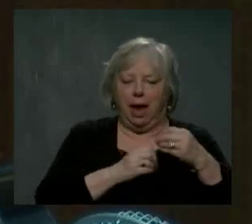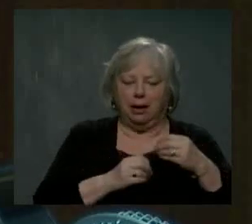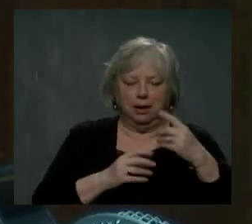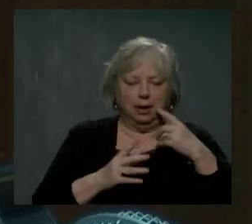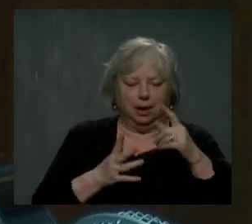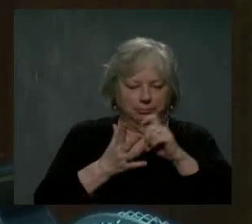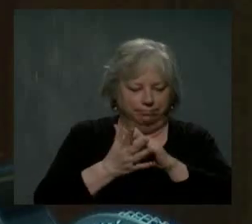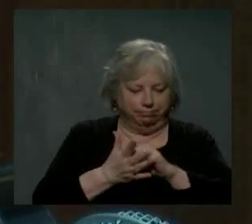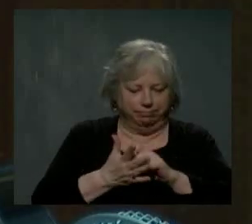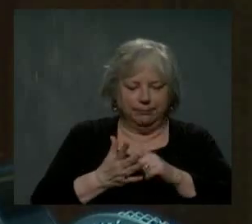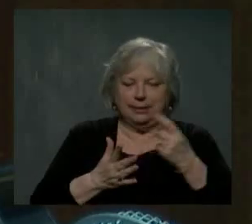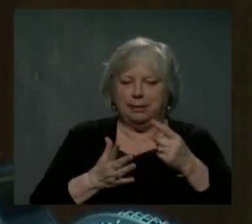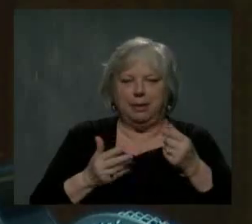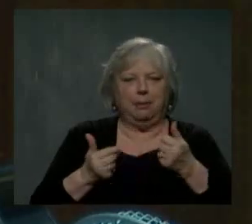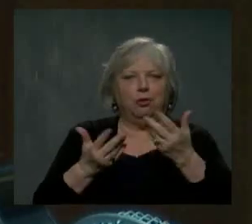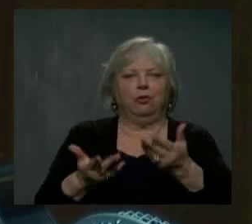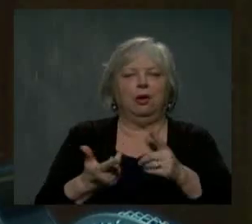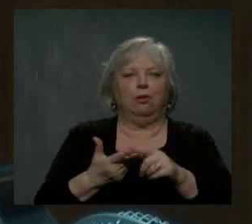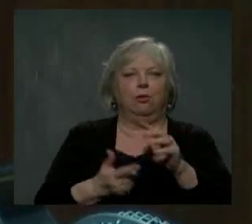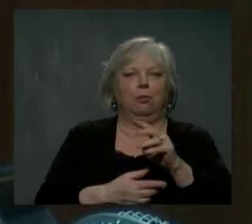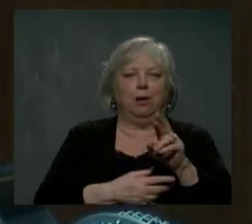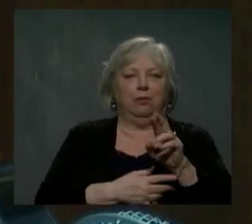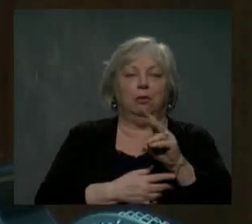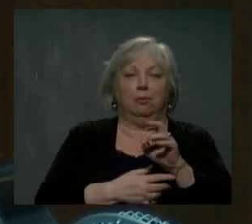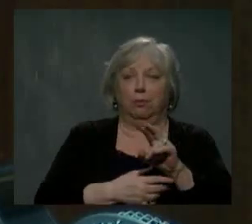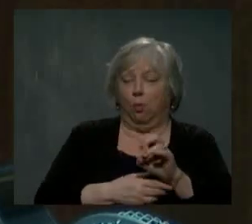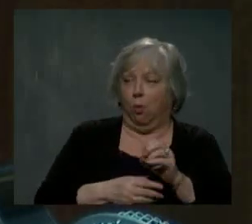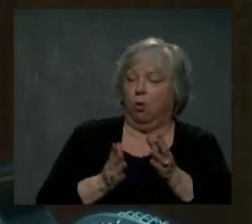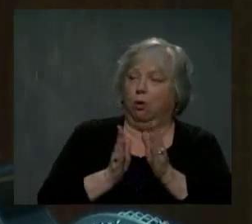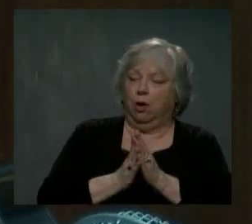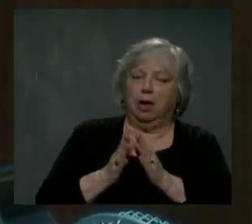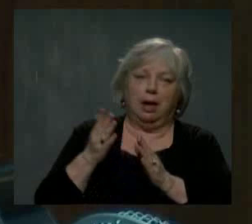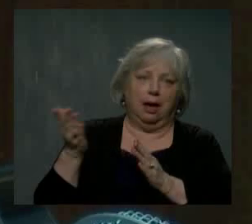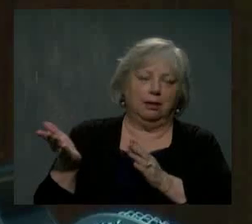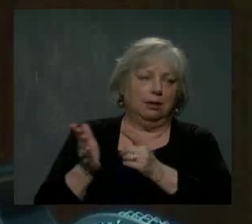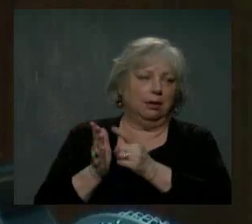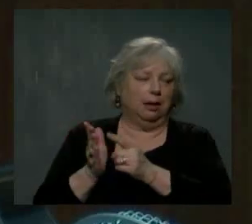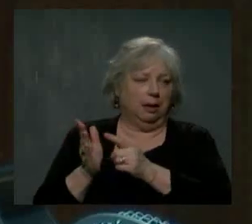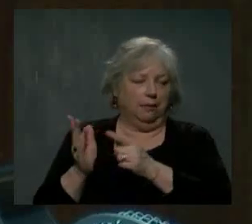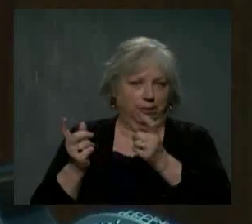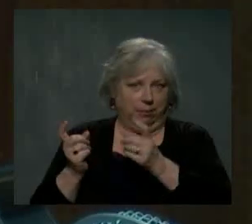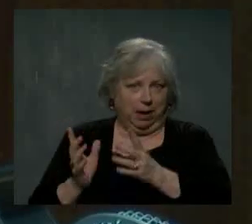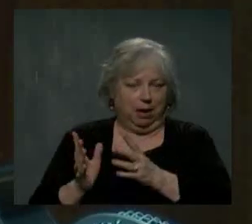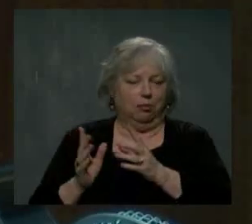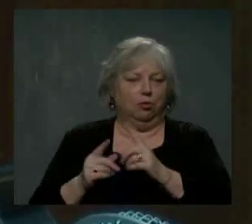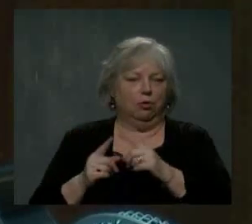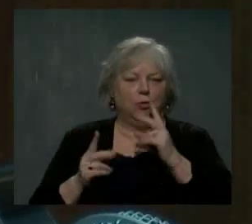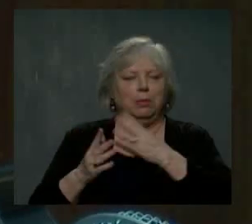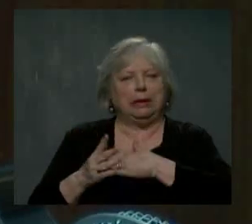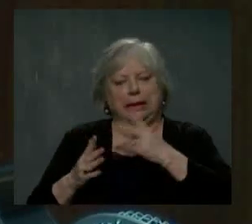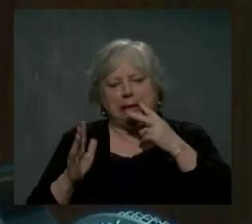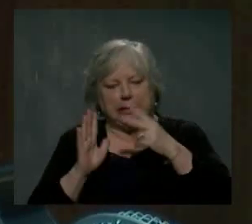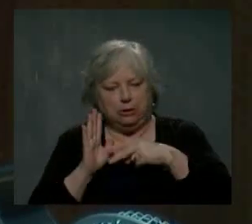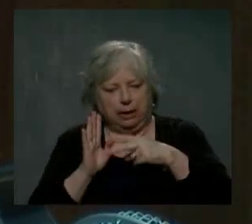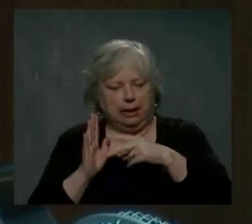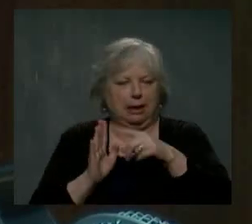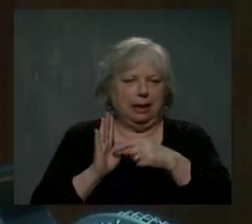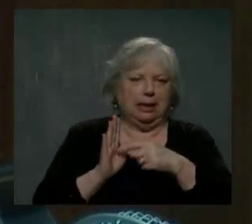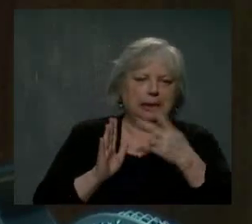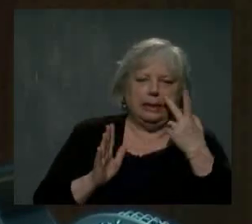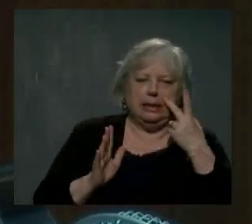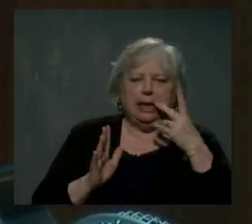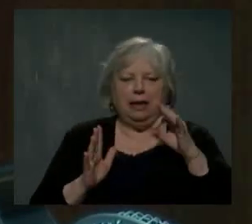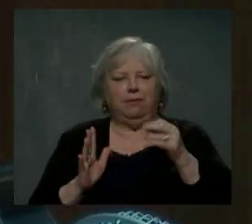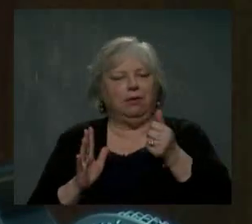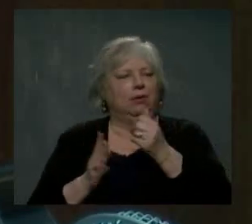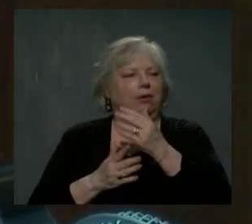put together something and I presented it to Mr. Moore and asking him to please look at this and see if there's any way that